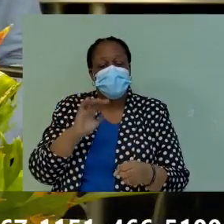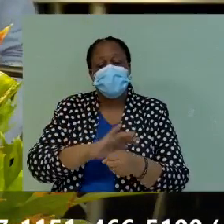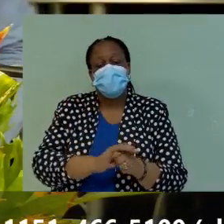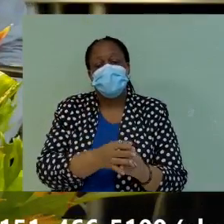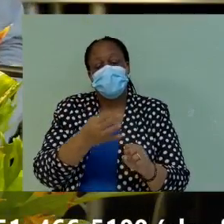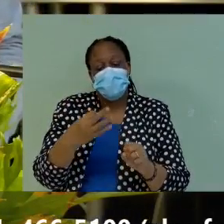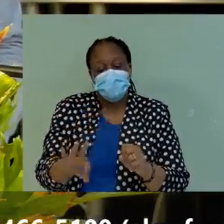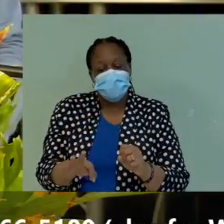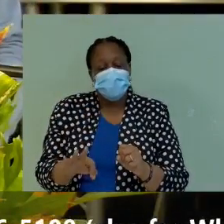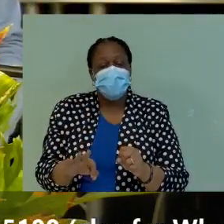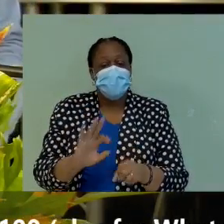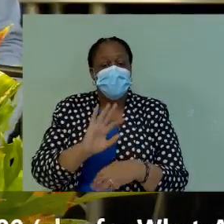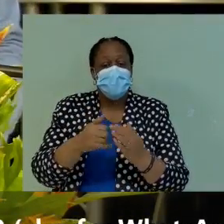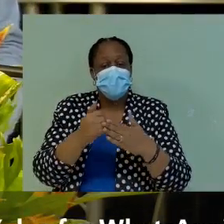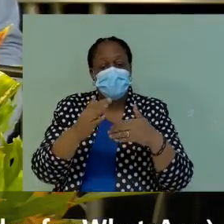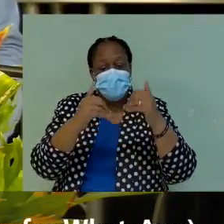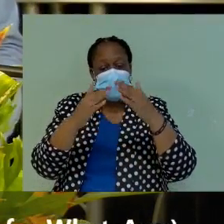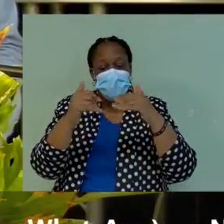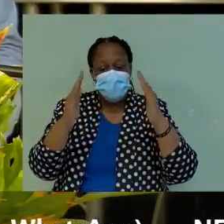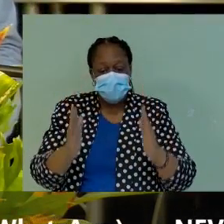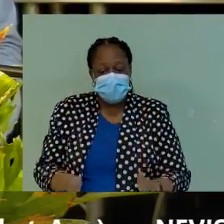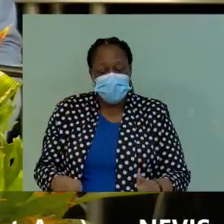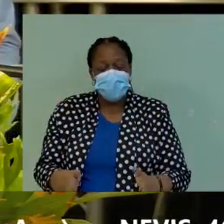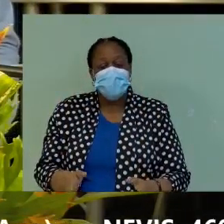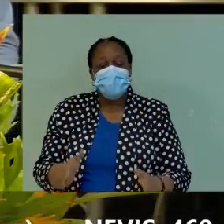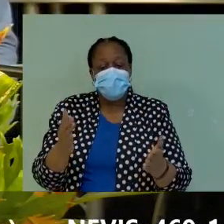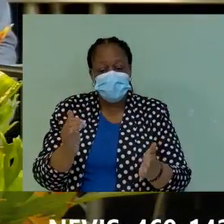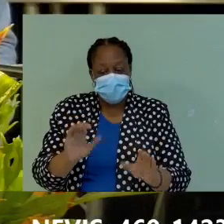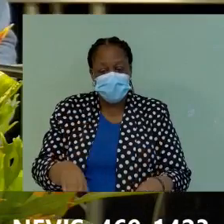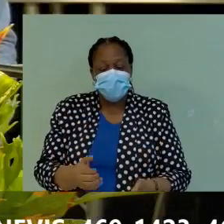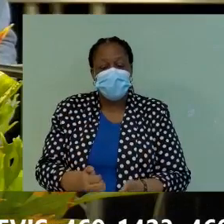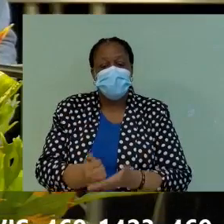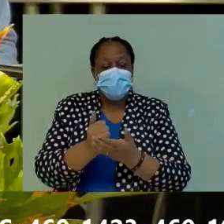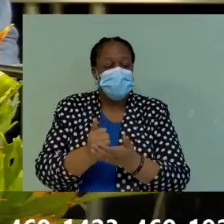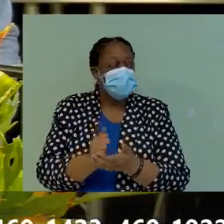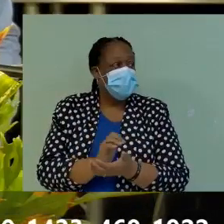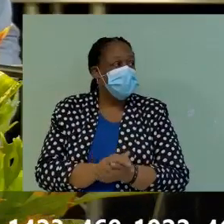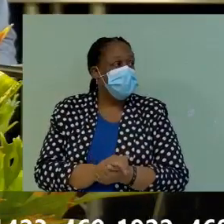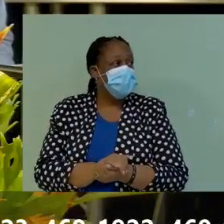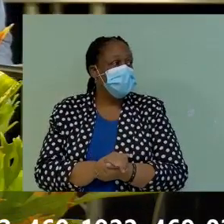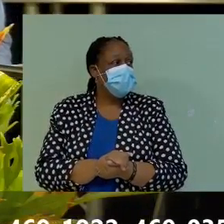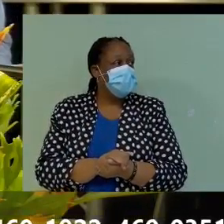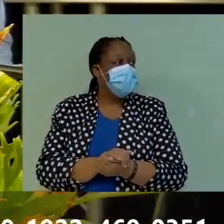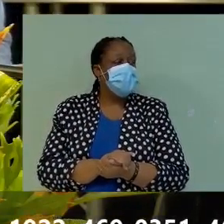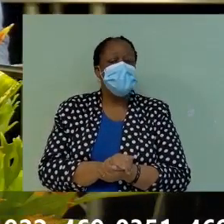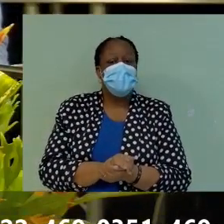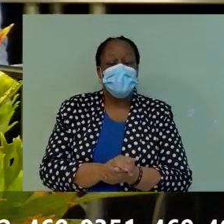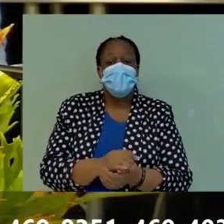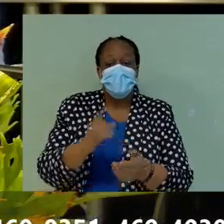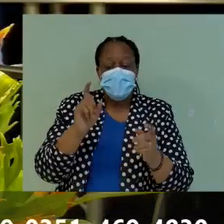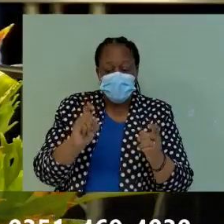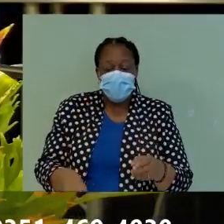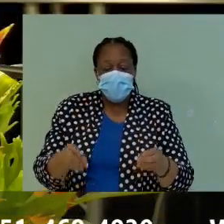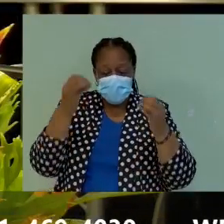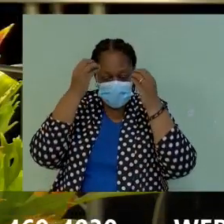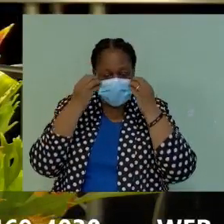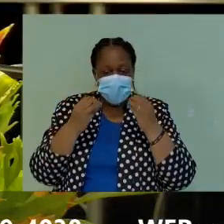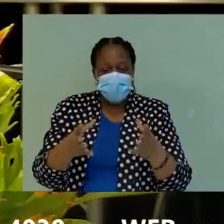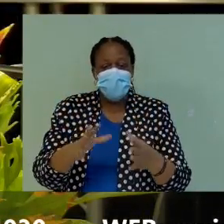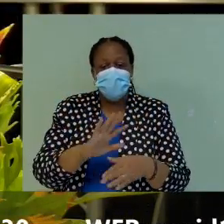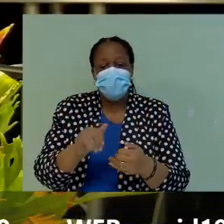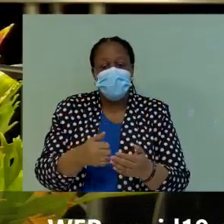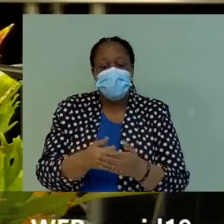us also do our part in winning the battle by doing the following. Let us obey the life-saving